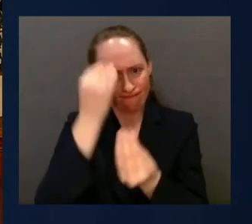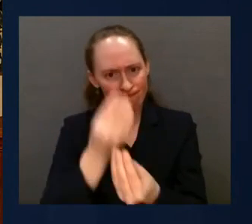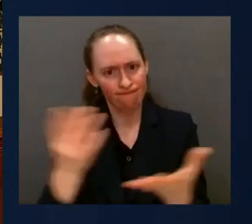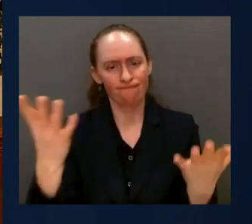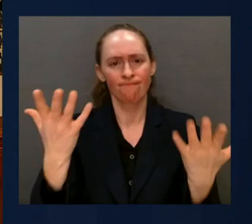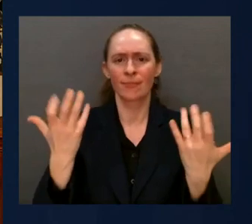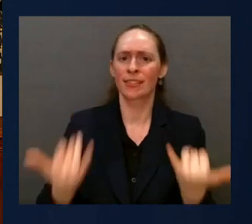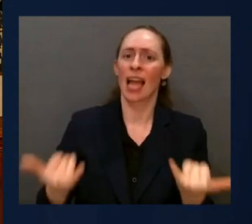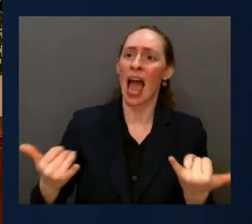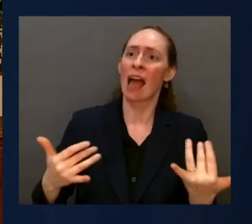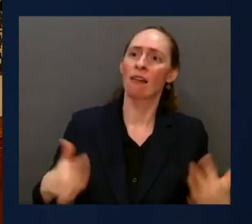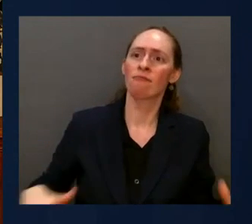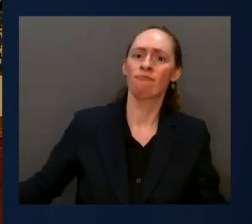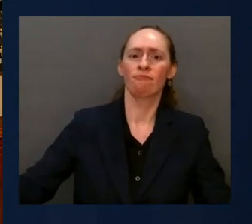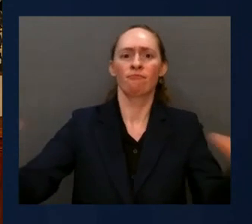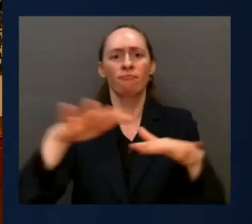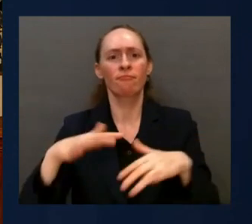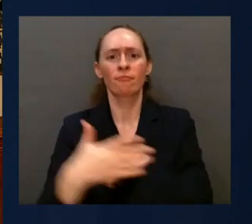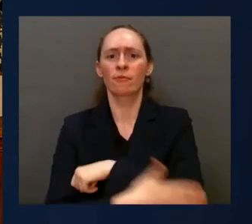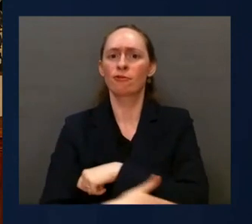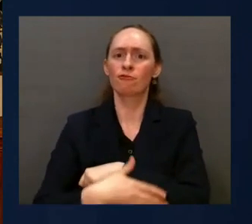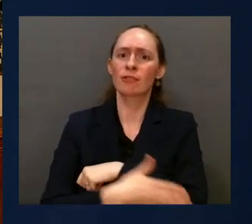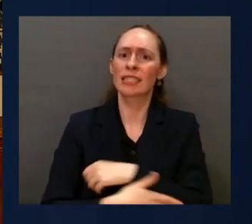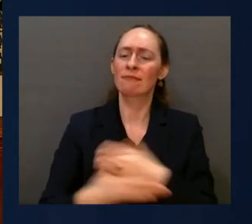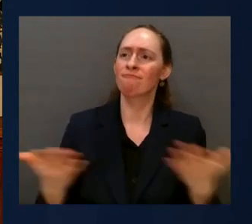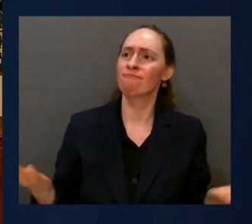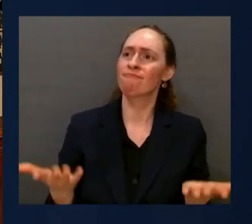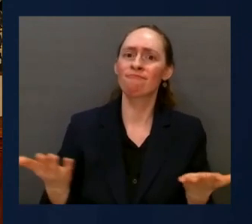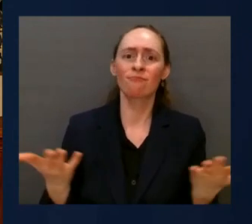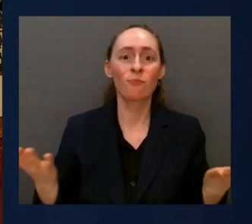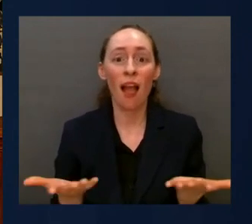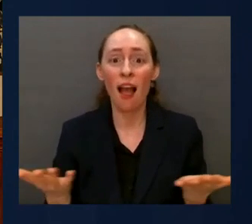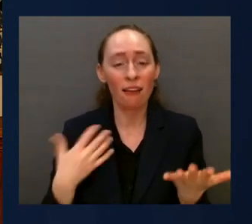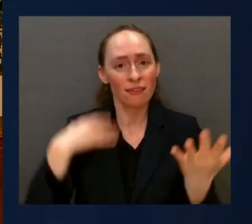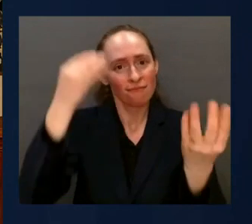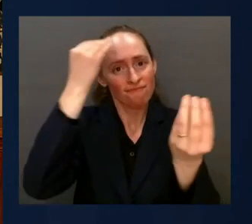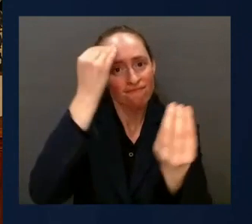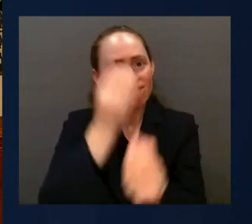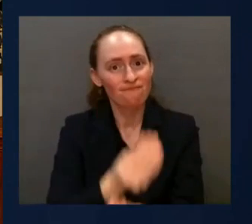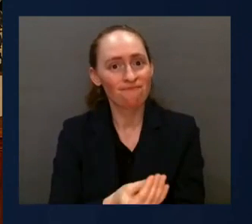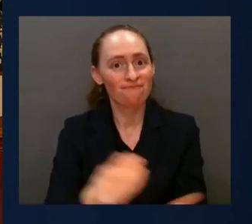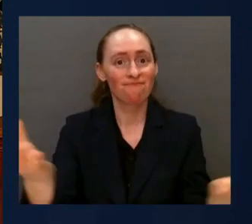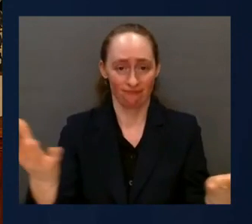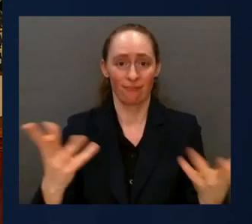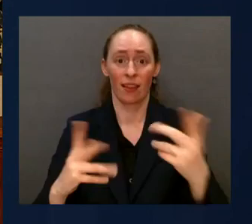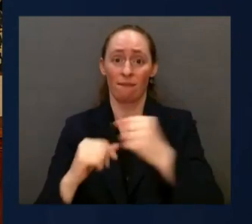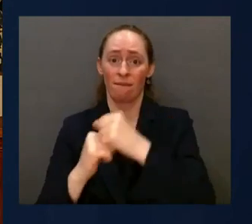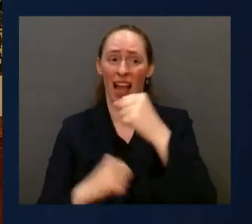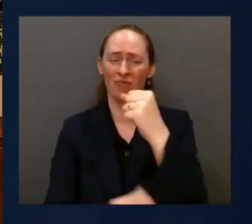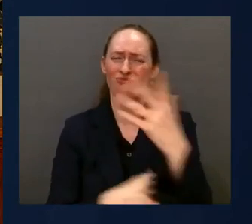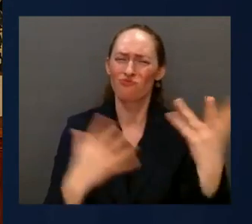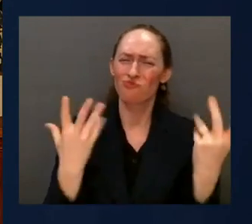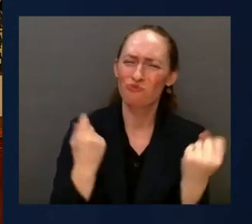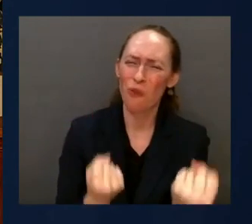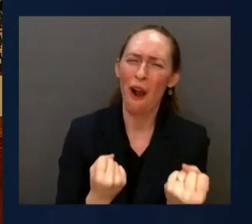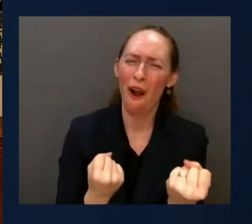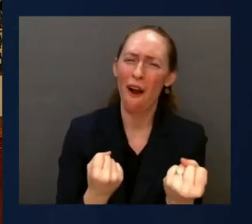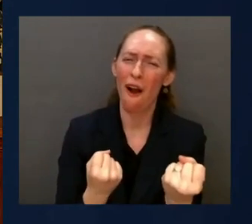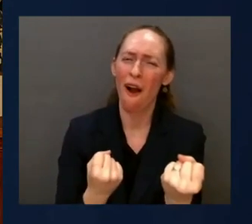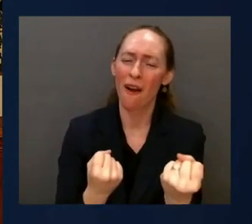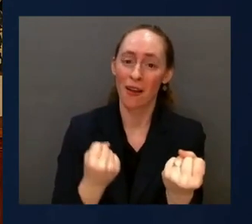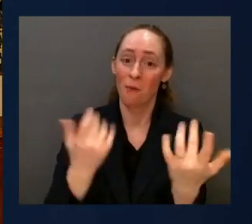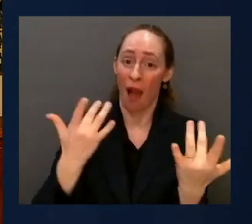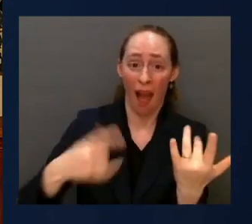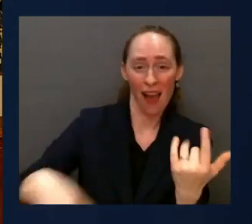is strong, because the backbone of this nation is strong, because the people of this nation are strong, the State of the Union